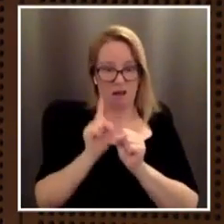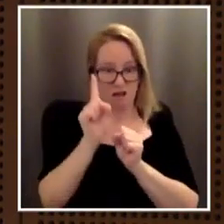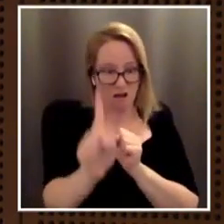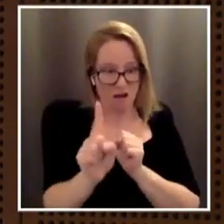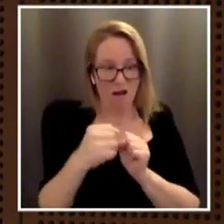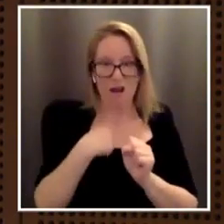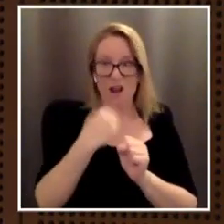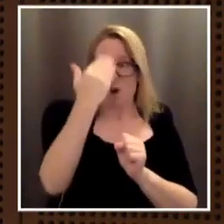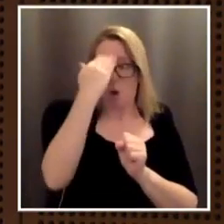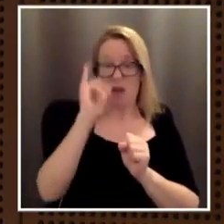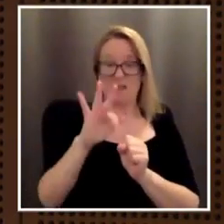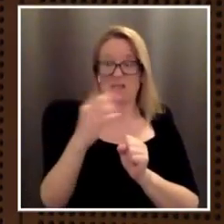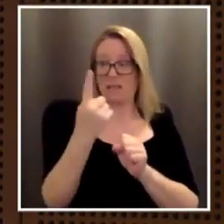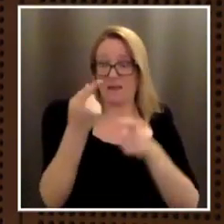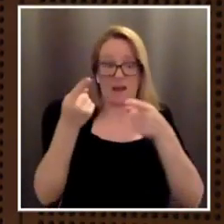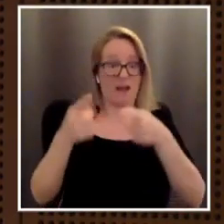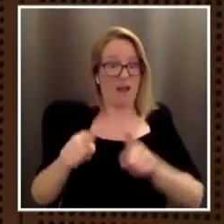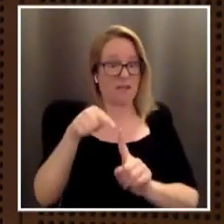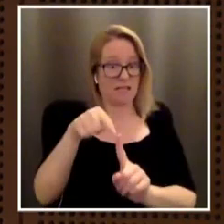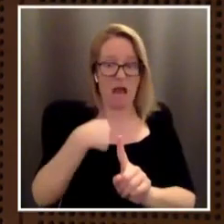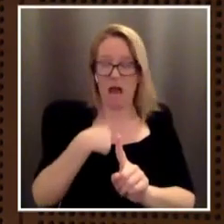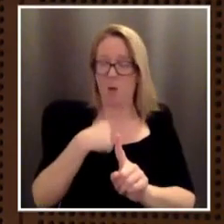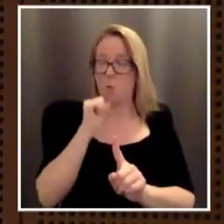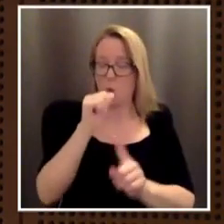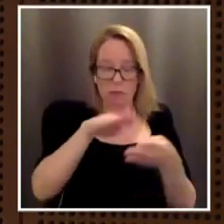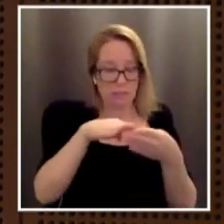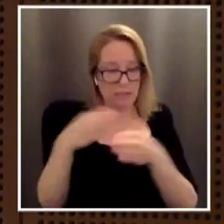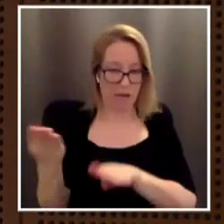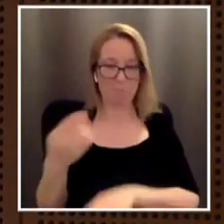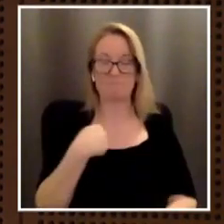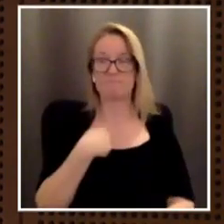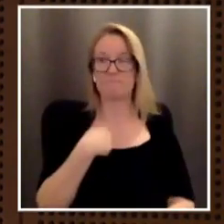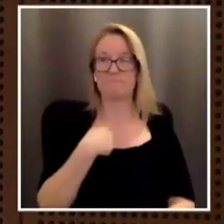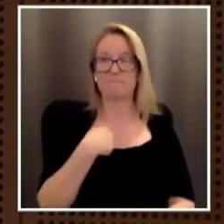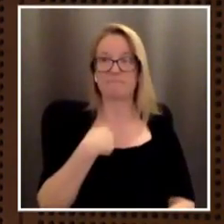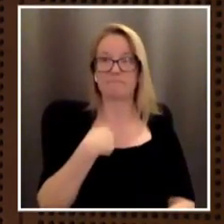that if something happens, I will not die.